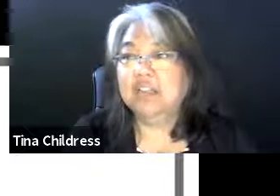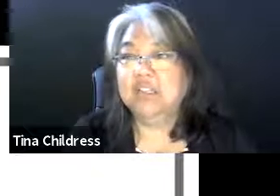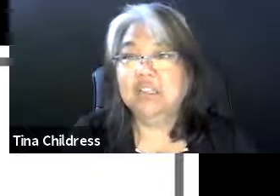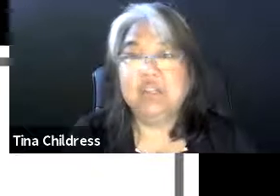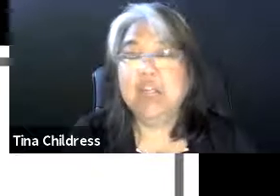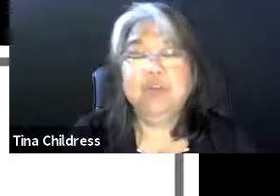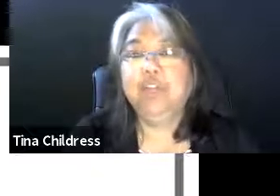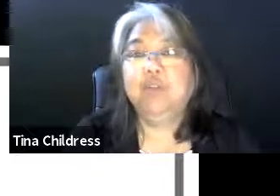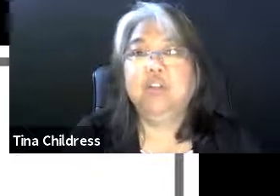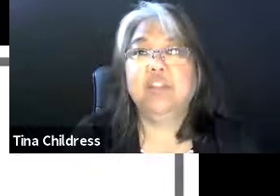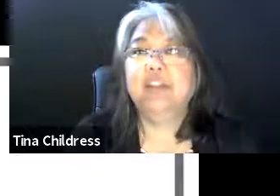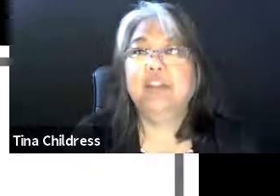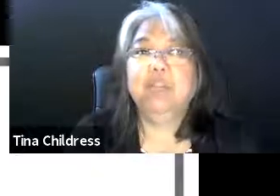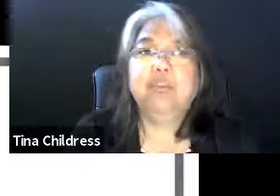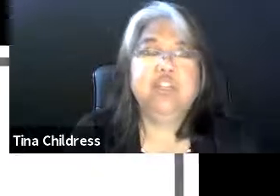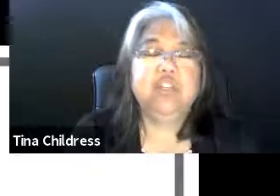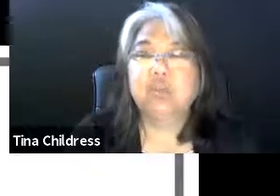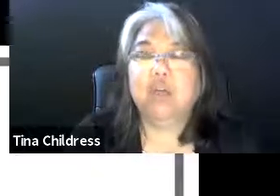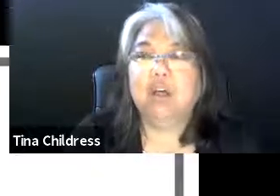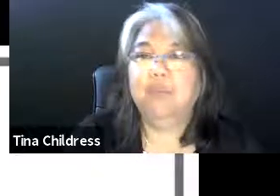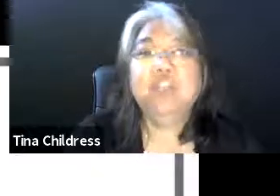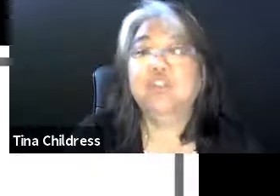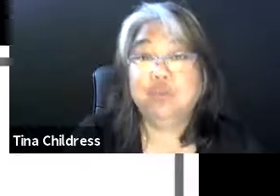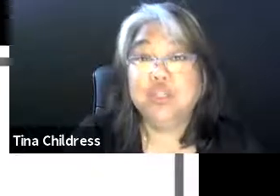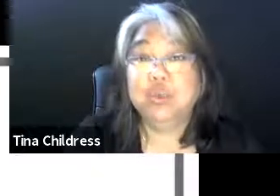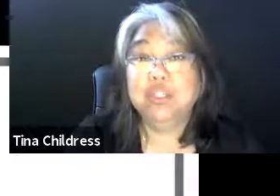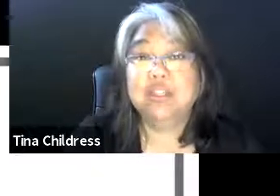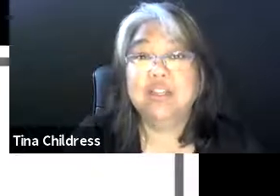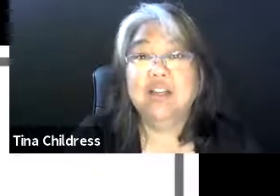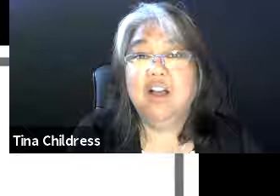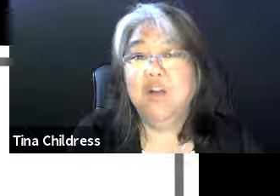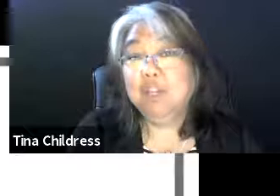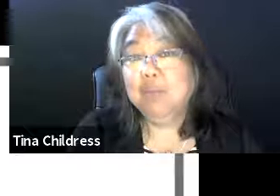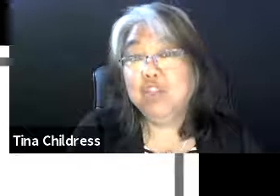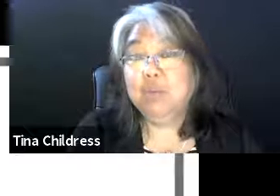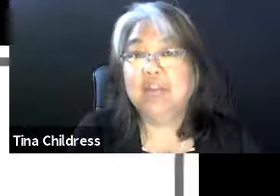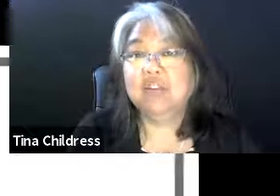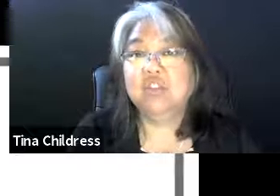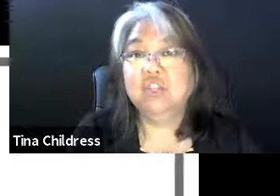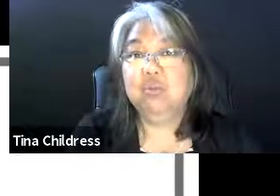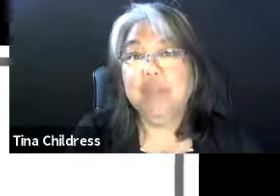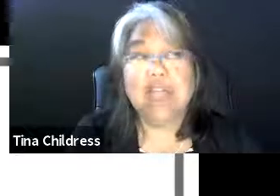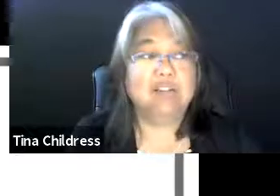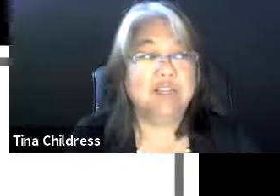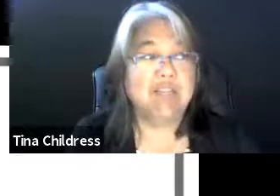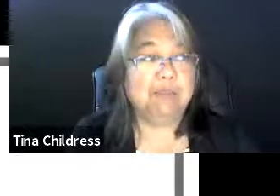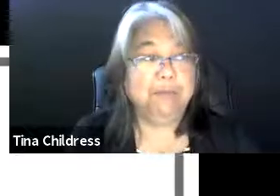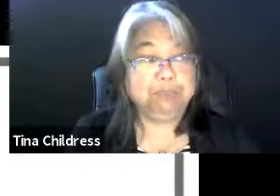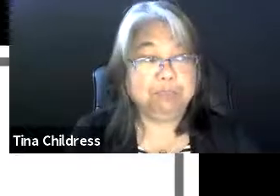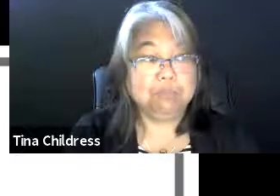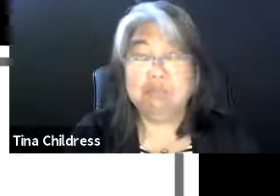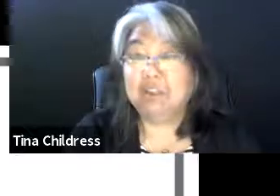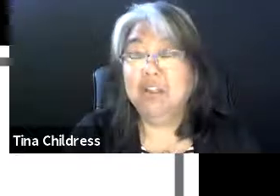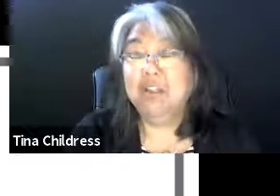in ASL, so I'm grateful that I'm able to use a bunch of different tools in my toolbox to make access